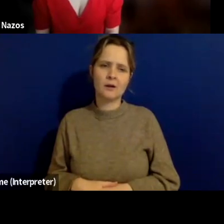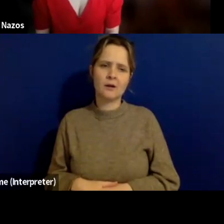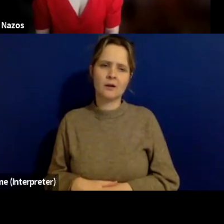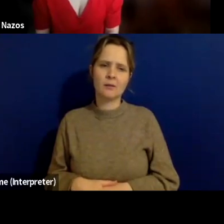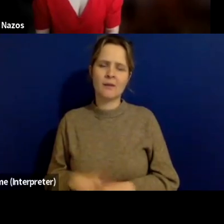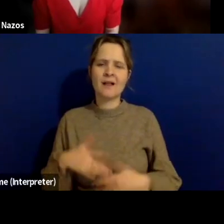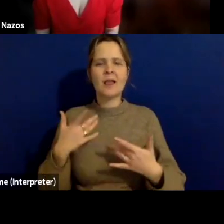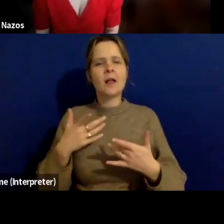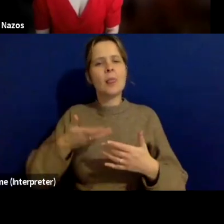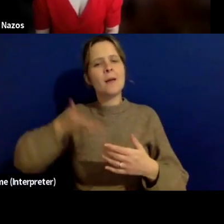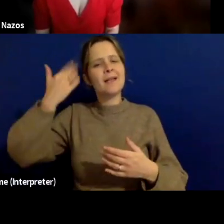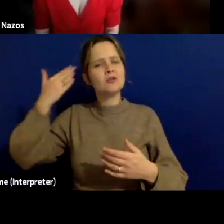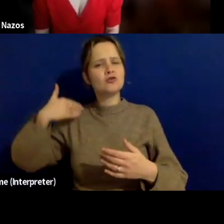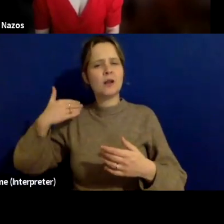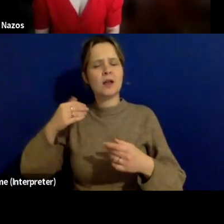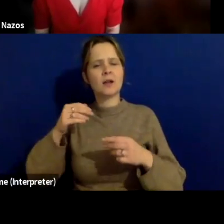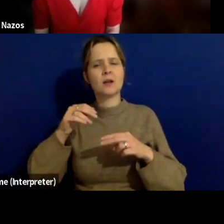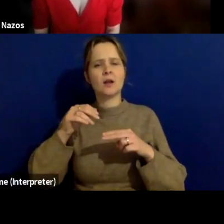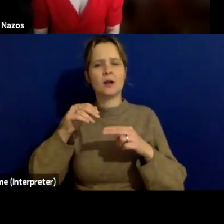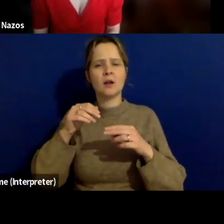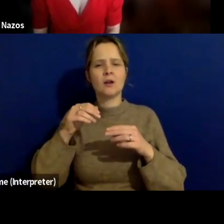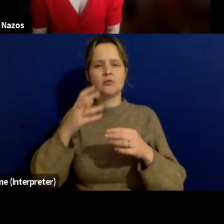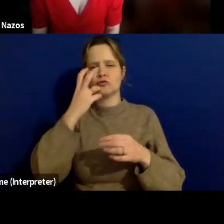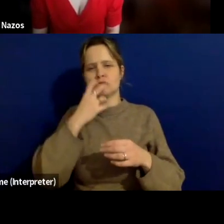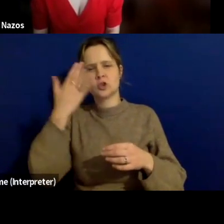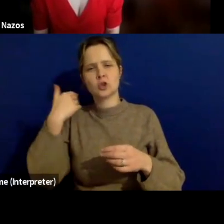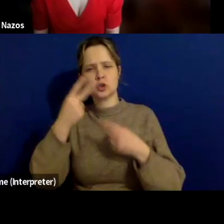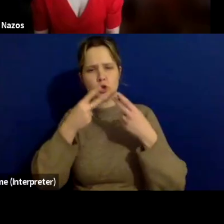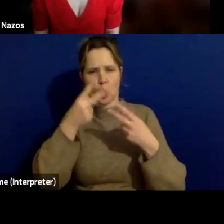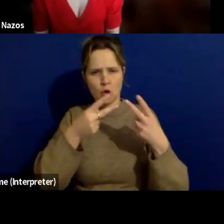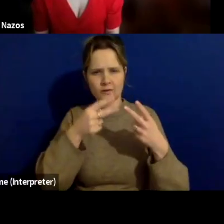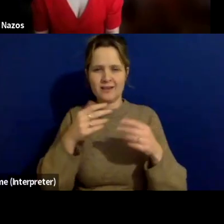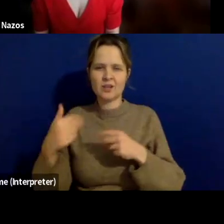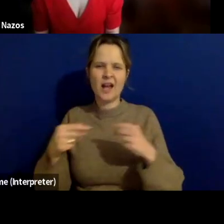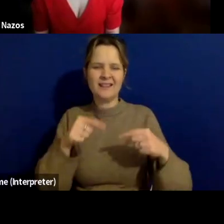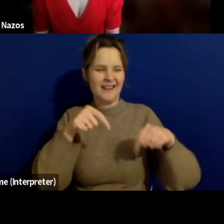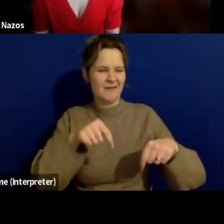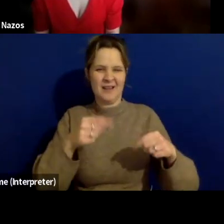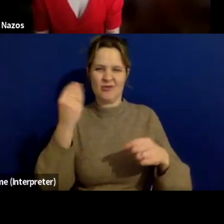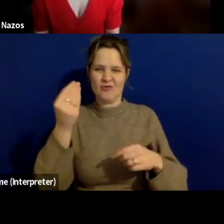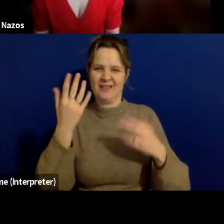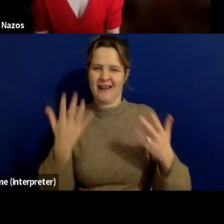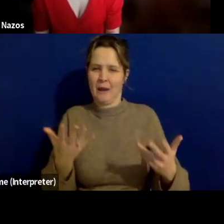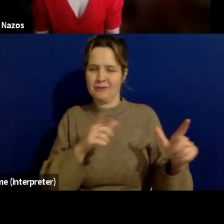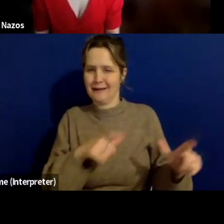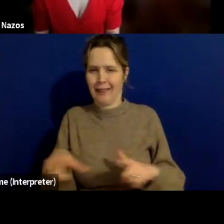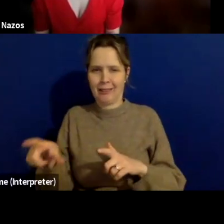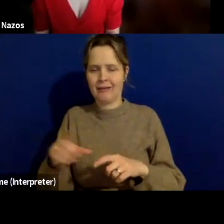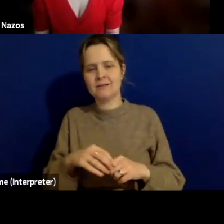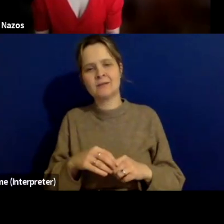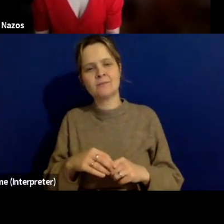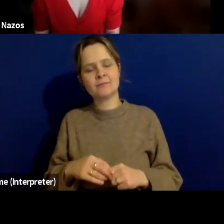have been composed and are still performed in Greece through also the dance. This really fascinates me, maybe